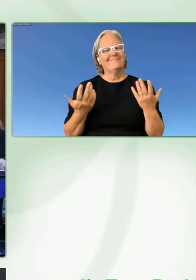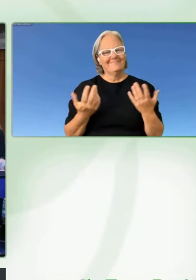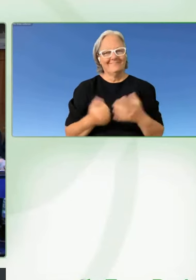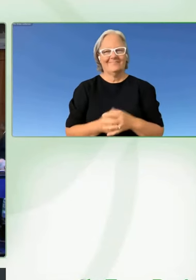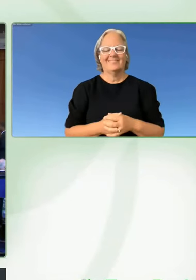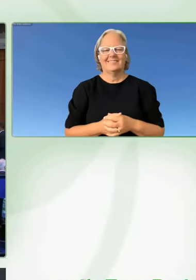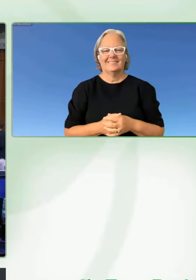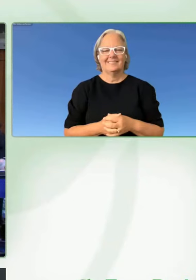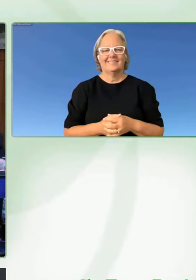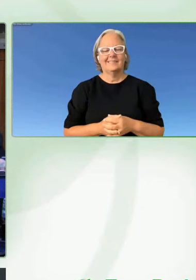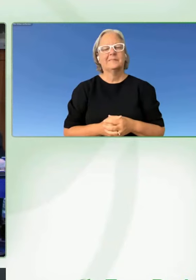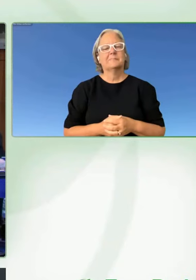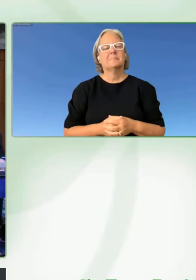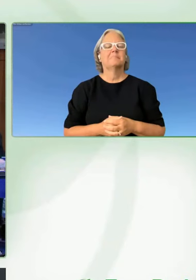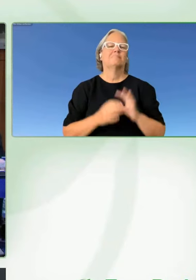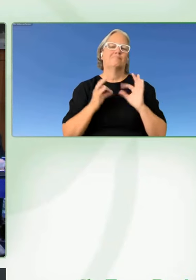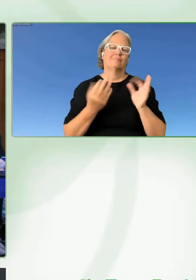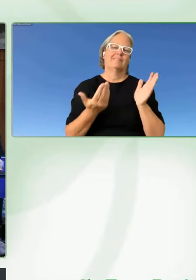Welcome again.